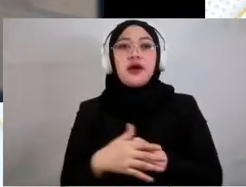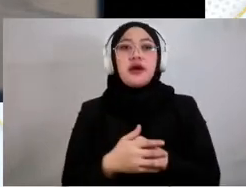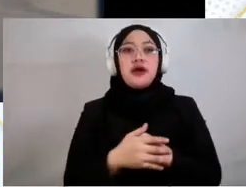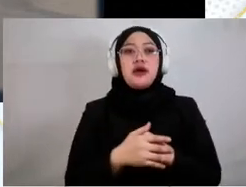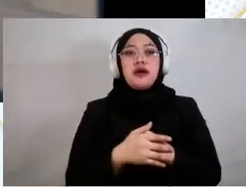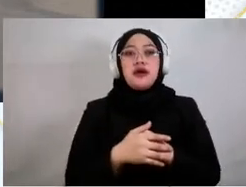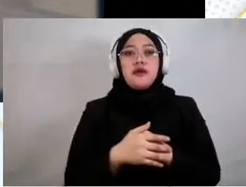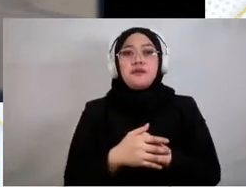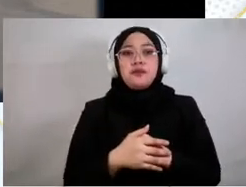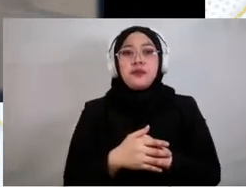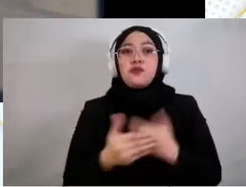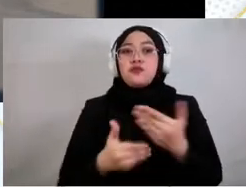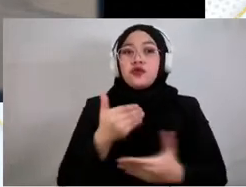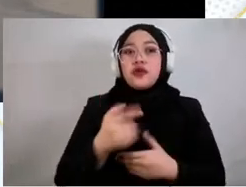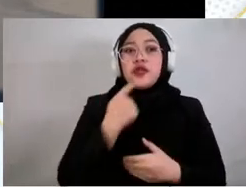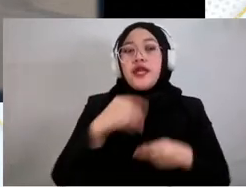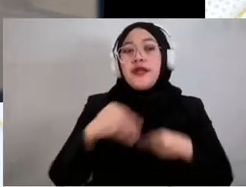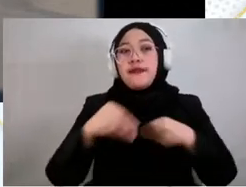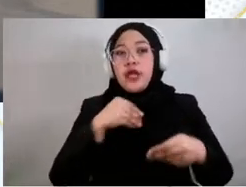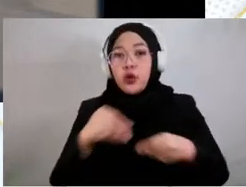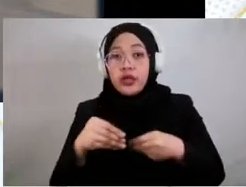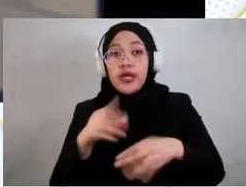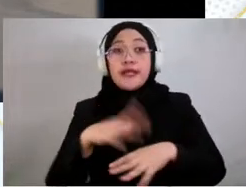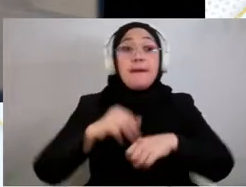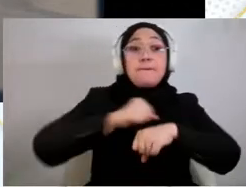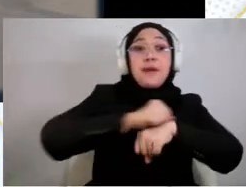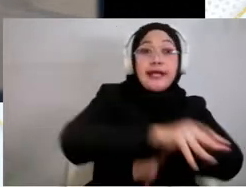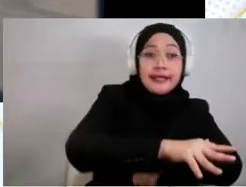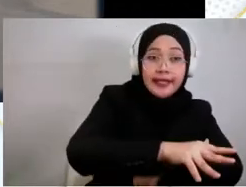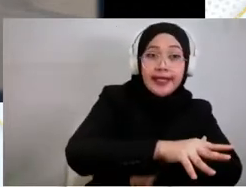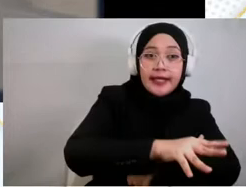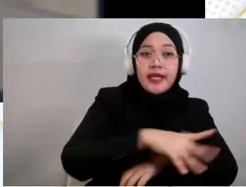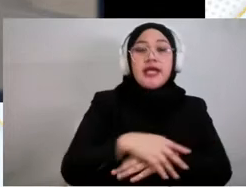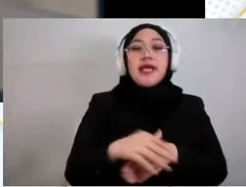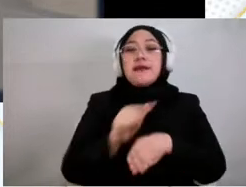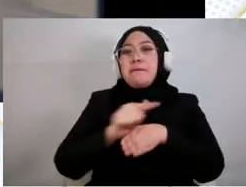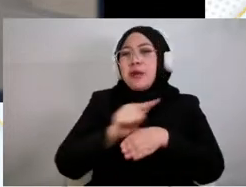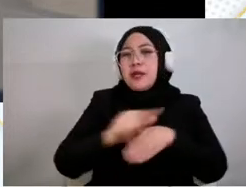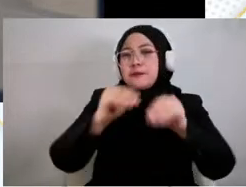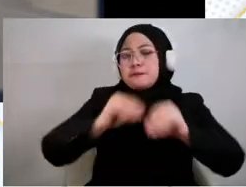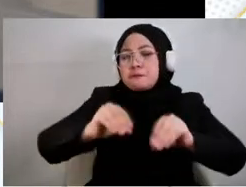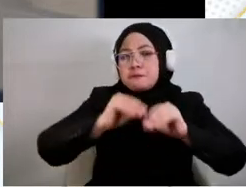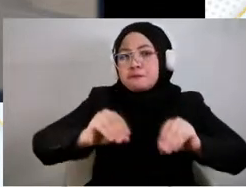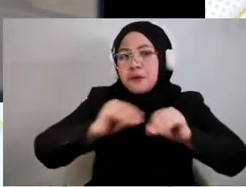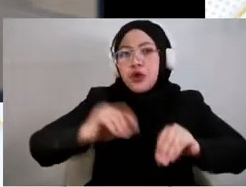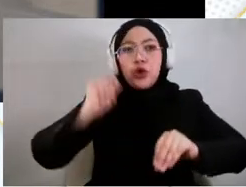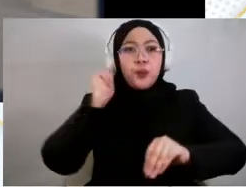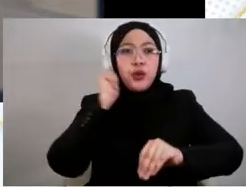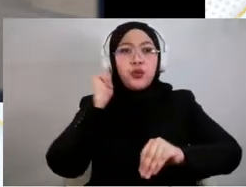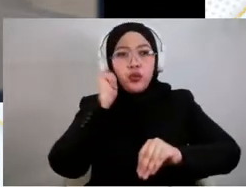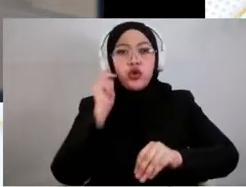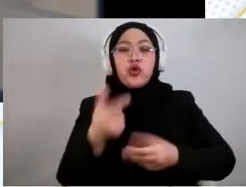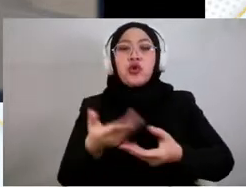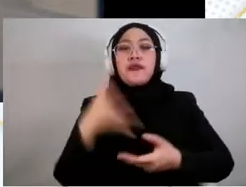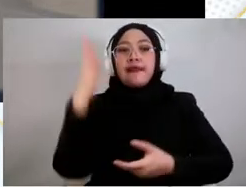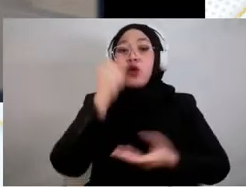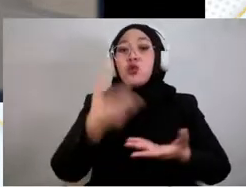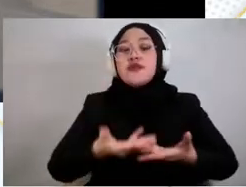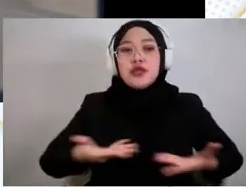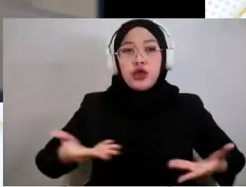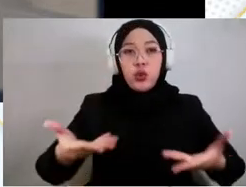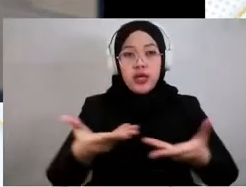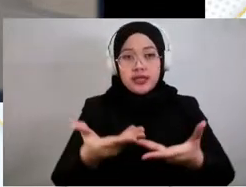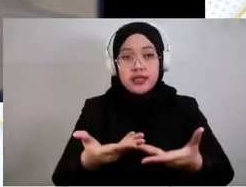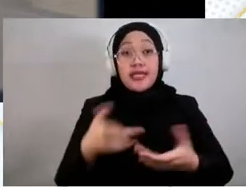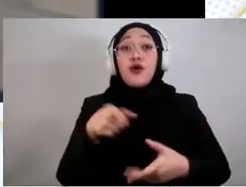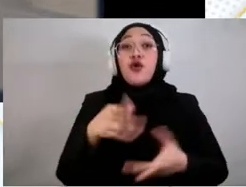introduced, both theory and practice. We train female peacekeepers according to field and situations that they